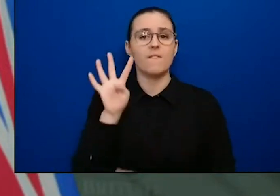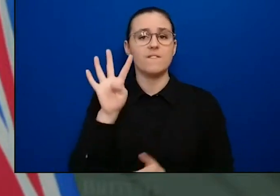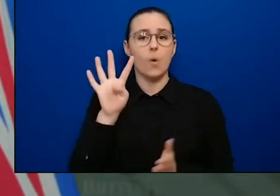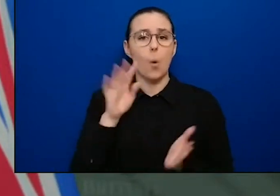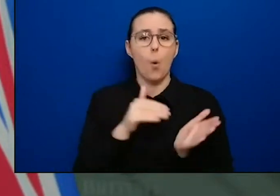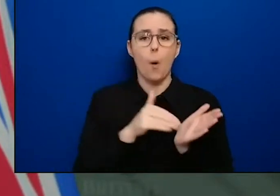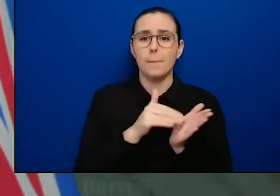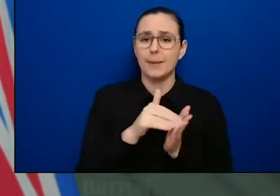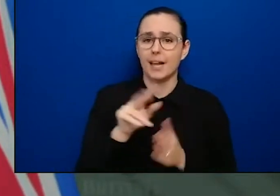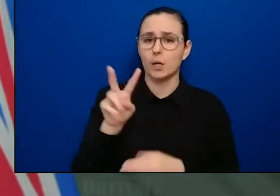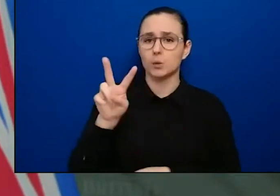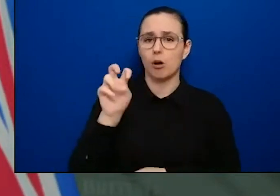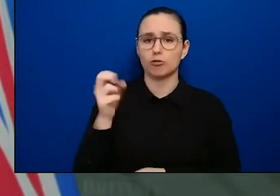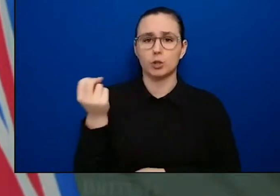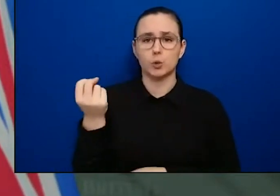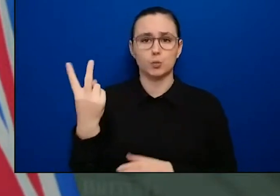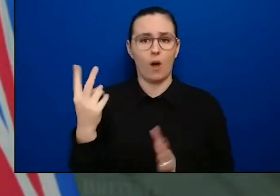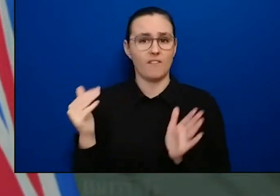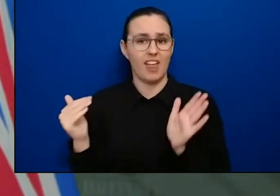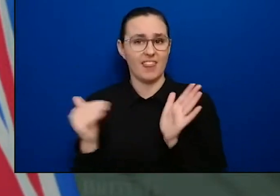4,212,517 first doses,